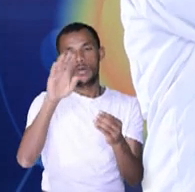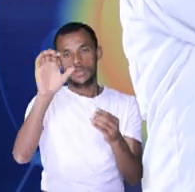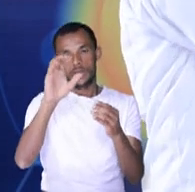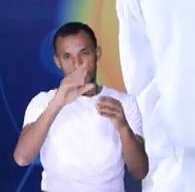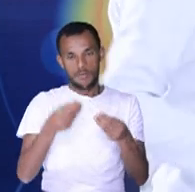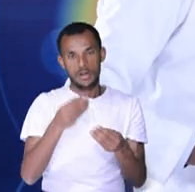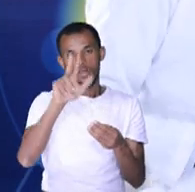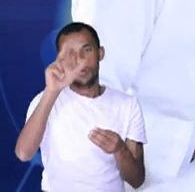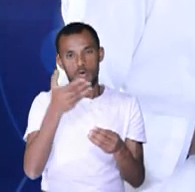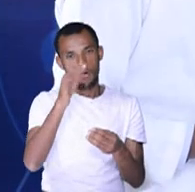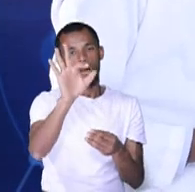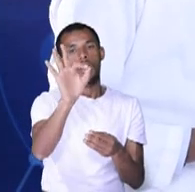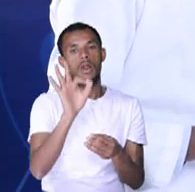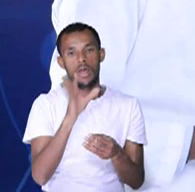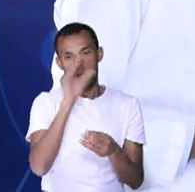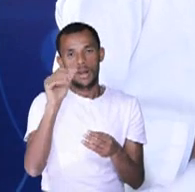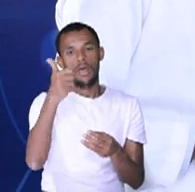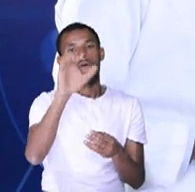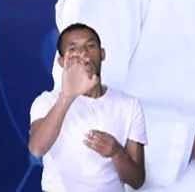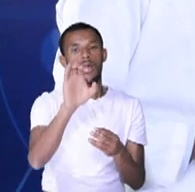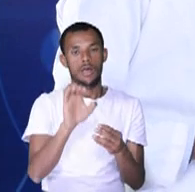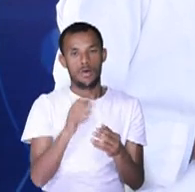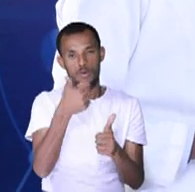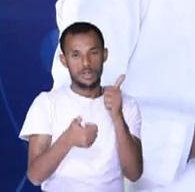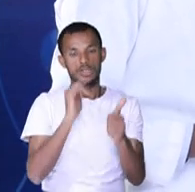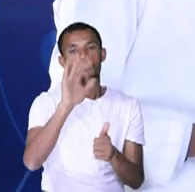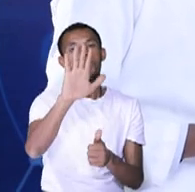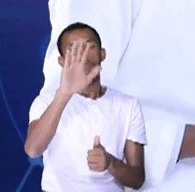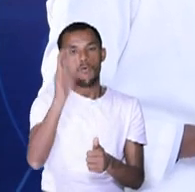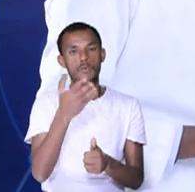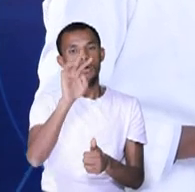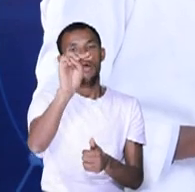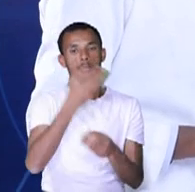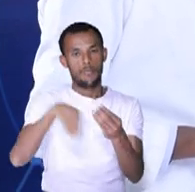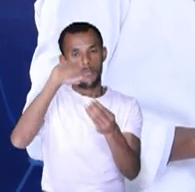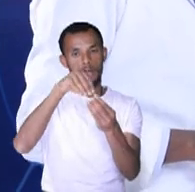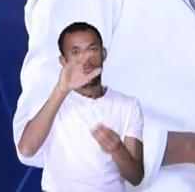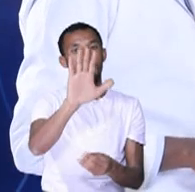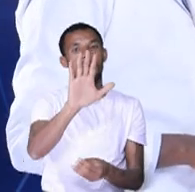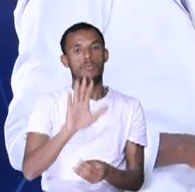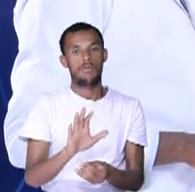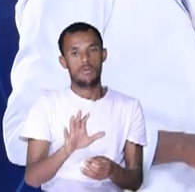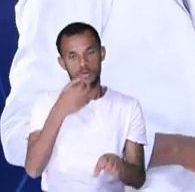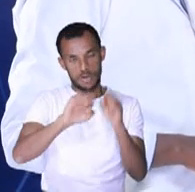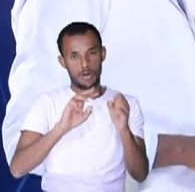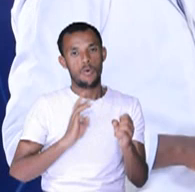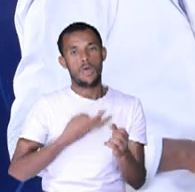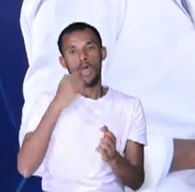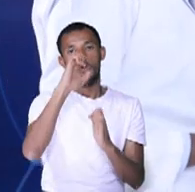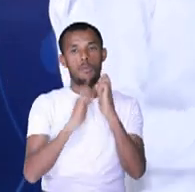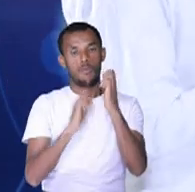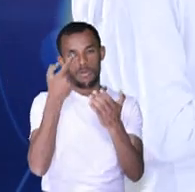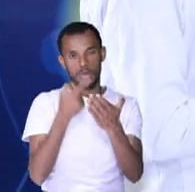is given 3 over 9. And AE is, which is 5 over m plus 5. So that we can